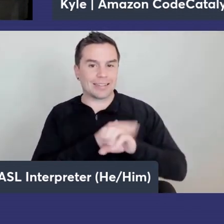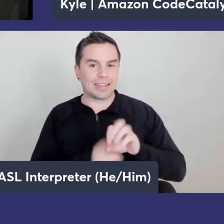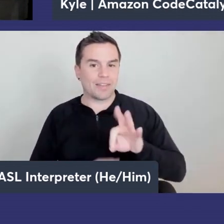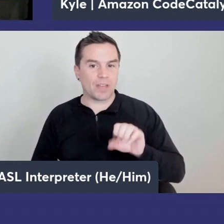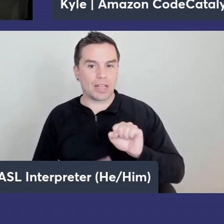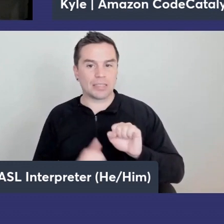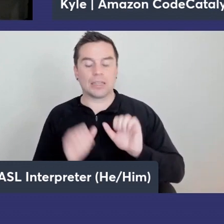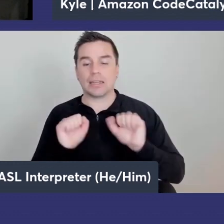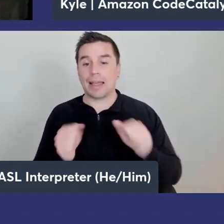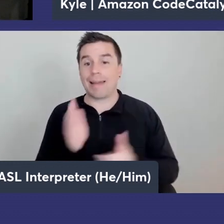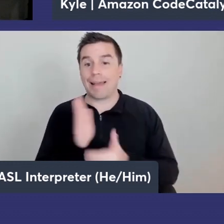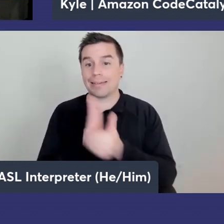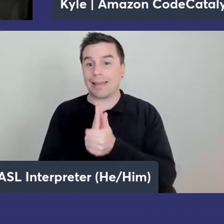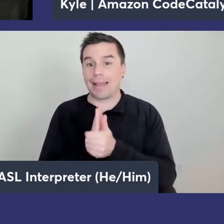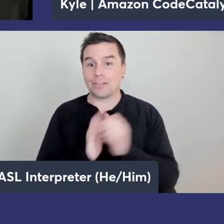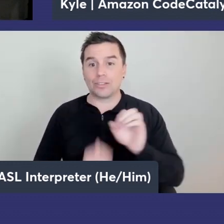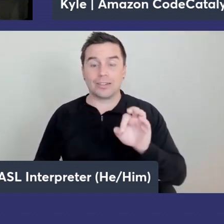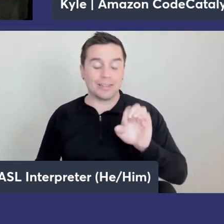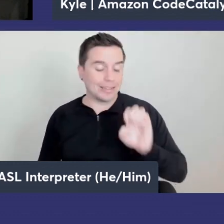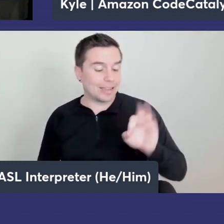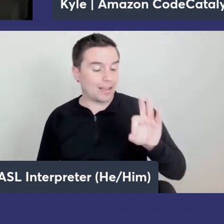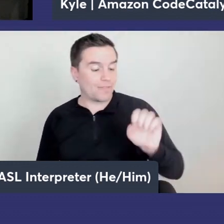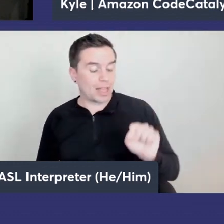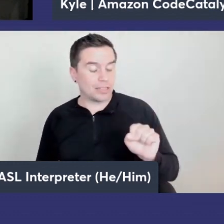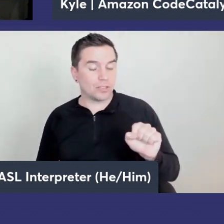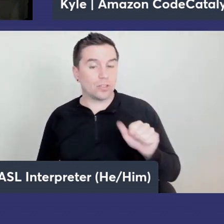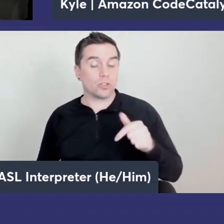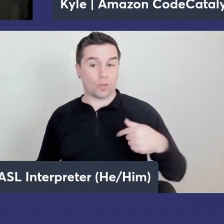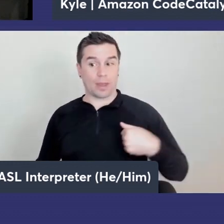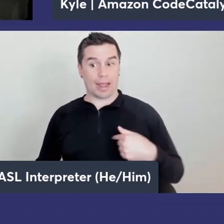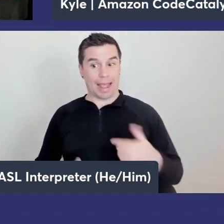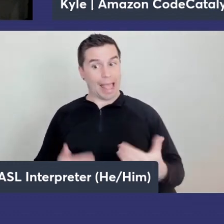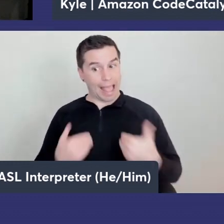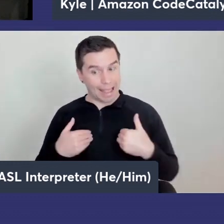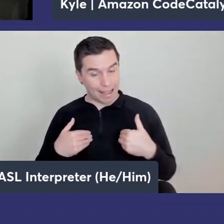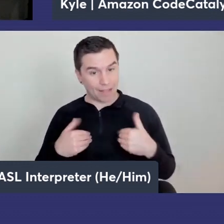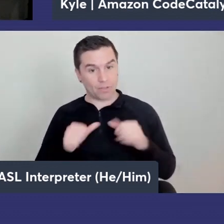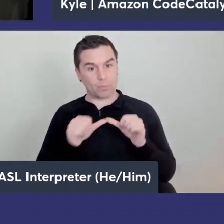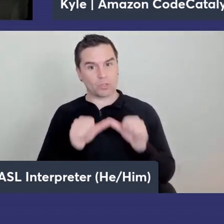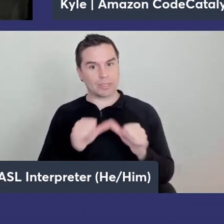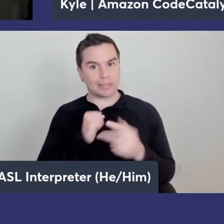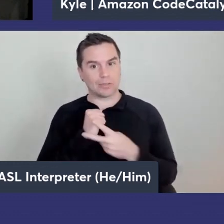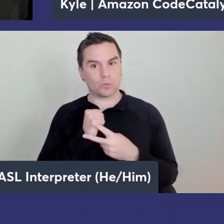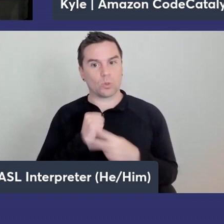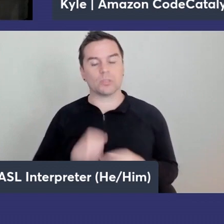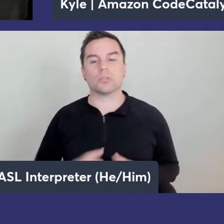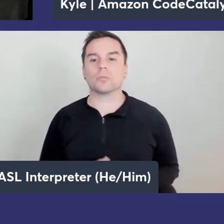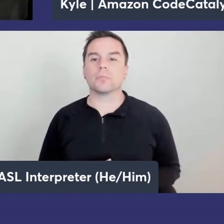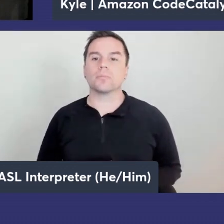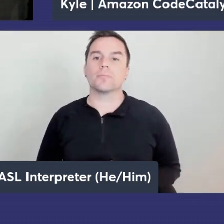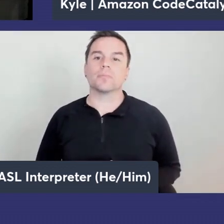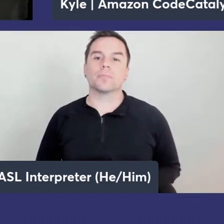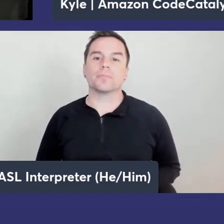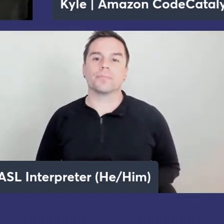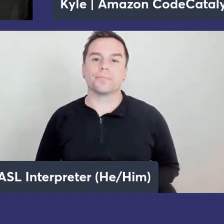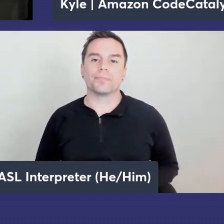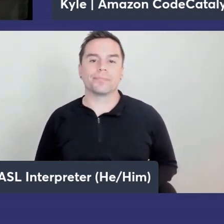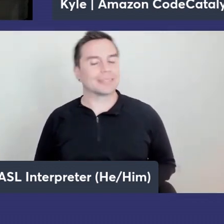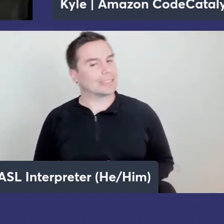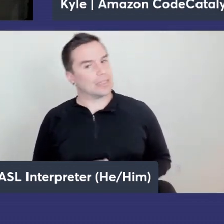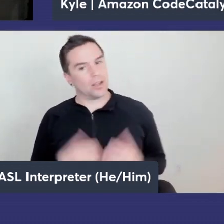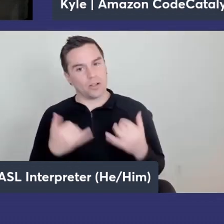a build server to have persistent stored files or something on there? But I'm guessing. That's interesting. Yeah, no, I don't have that